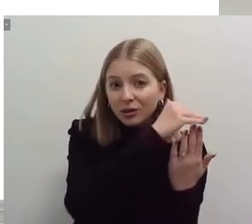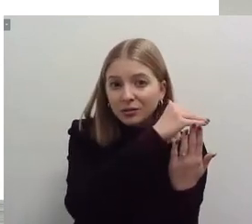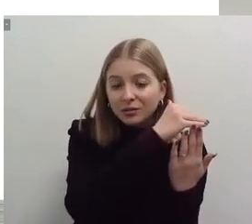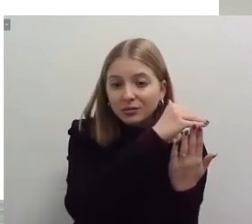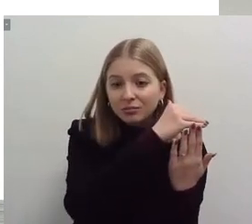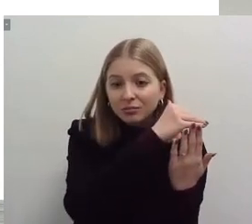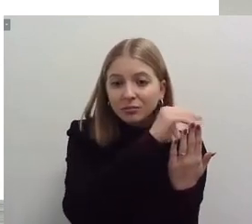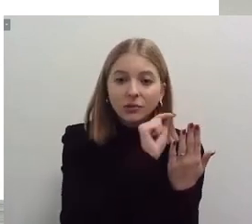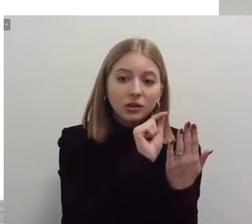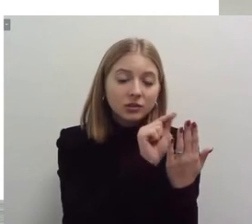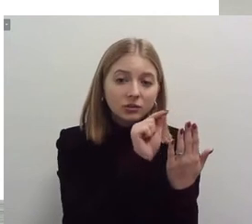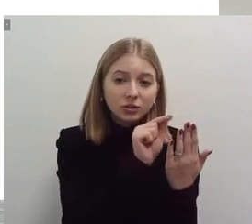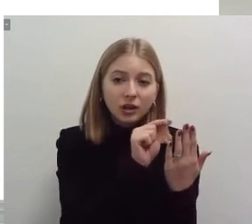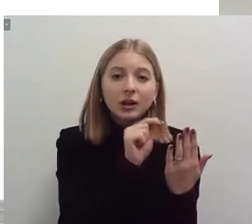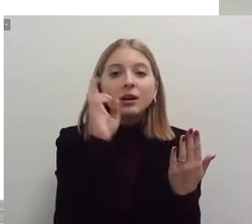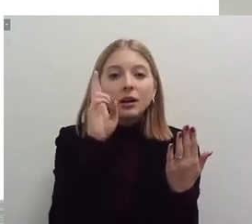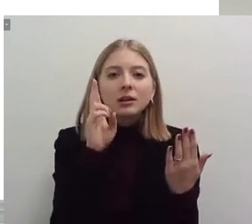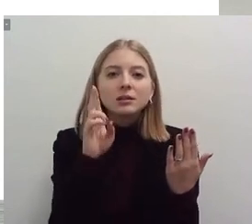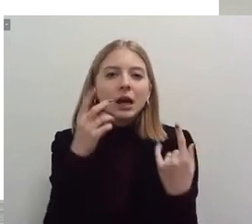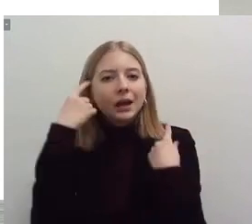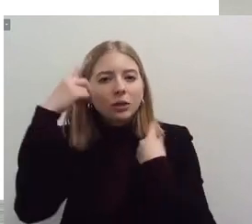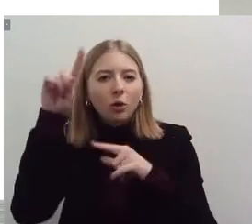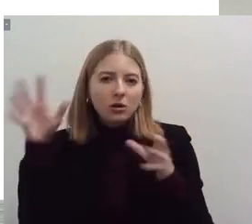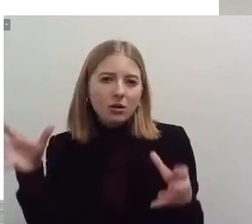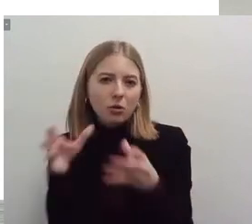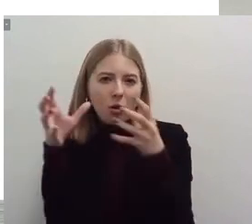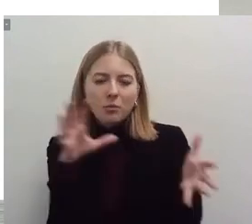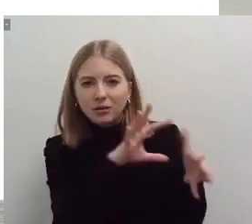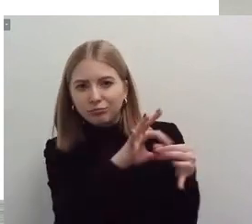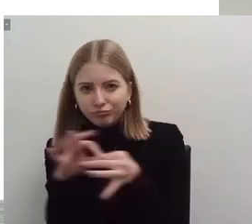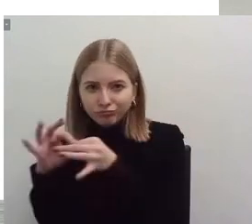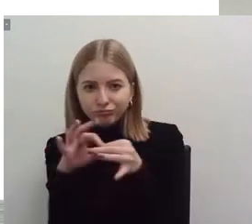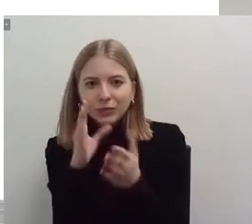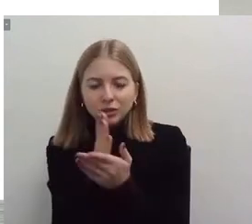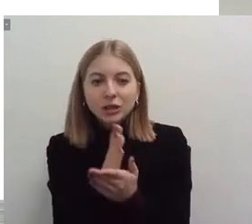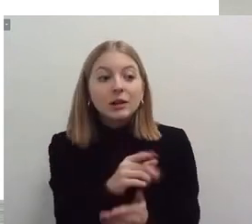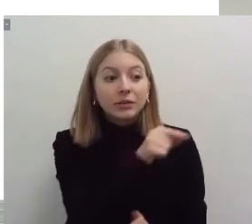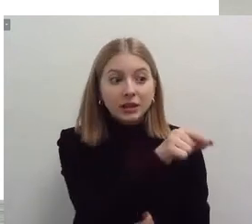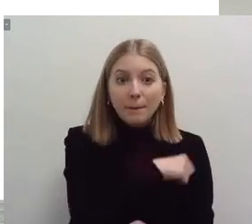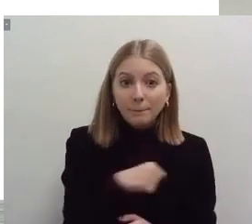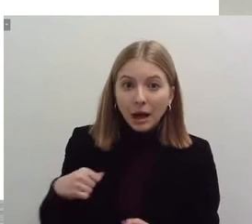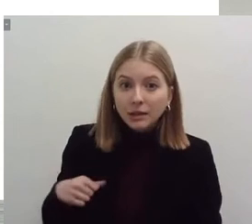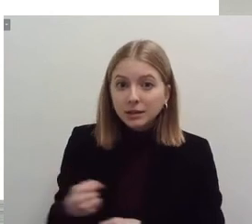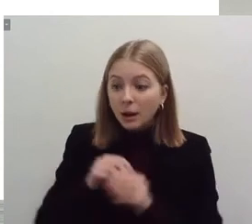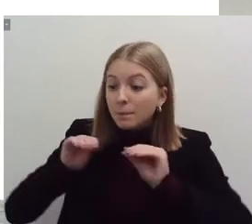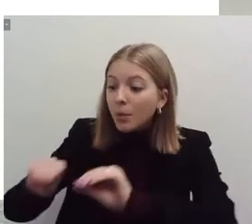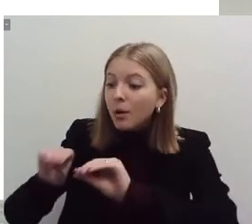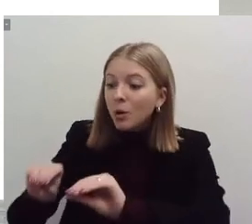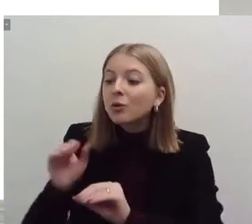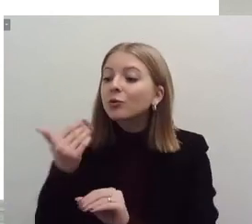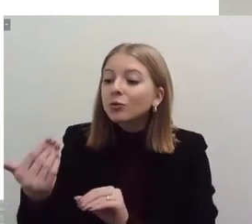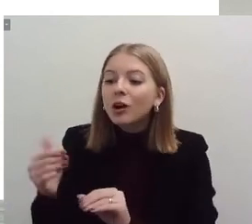rights, they truly understand what is going on and why, and they have possibility to be